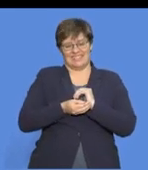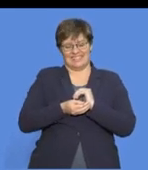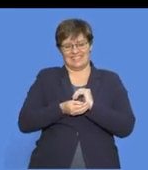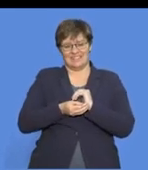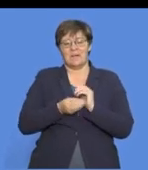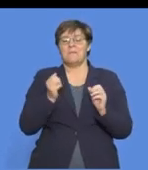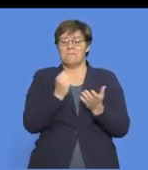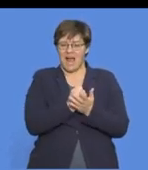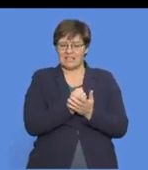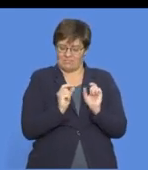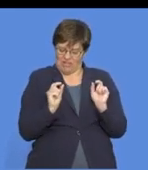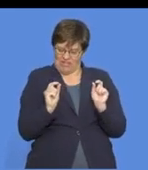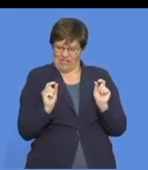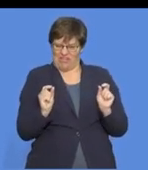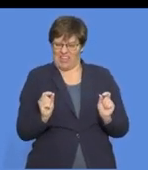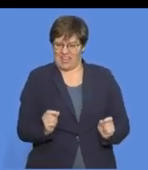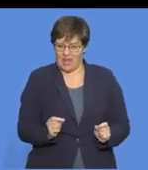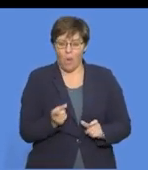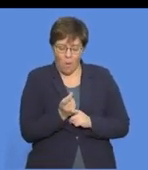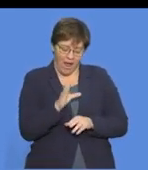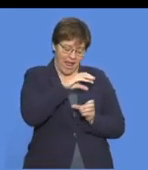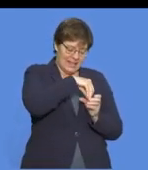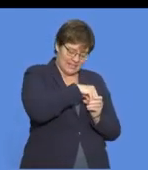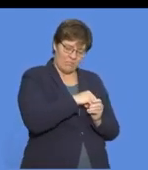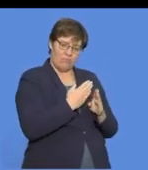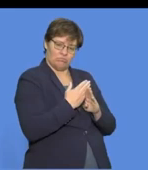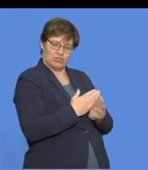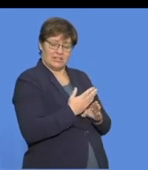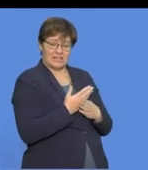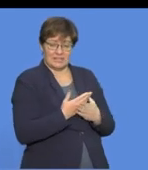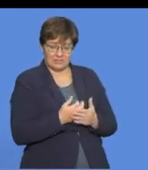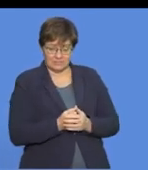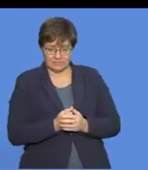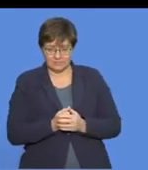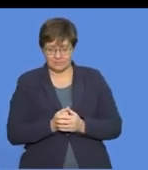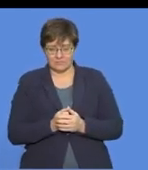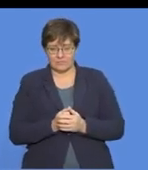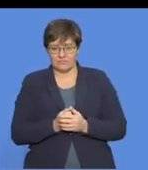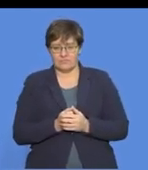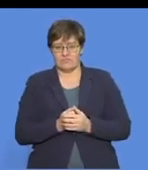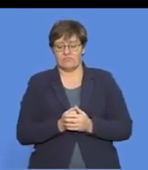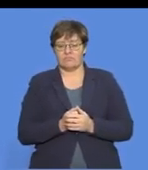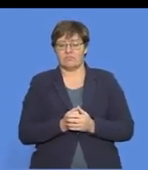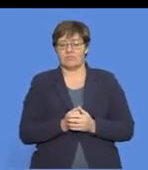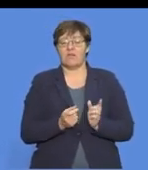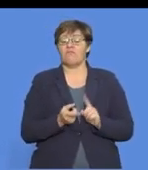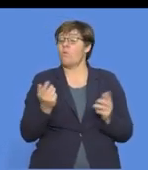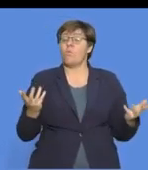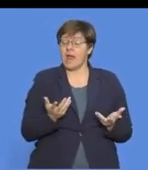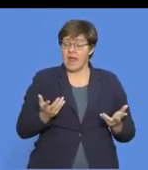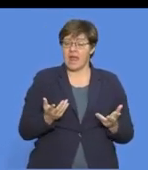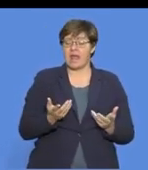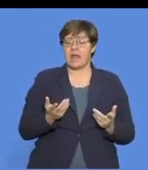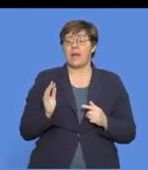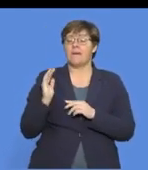to have an extra thick wall to be able to do their job. We find them on the outside of all